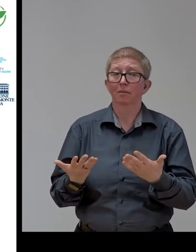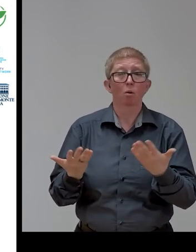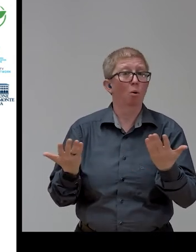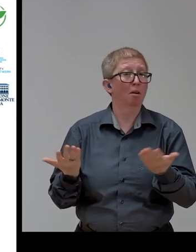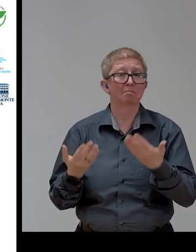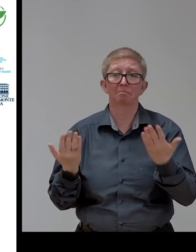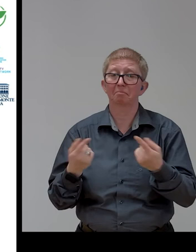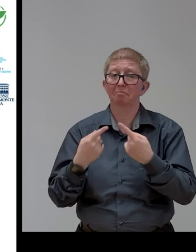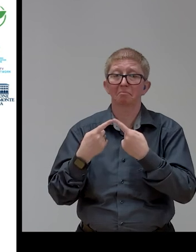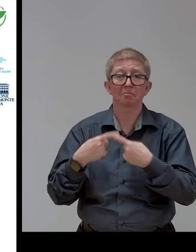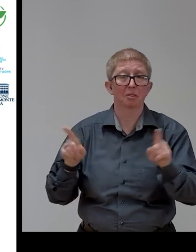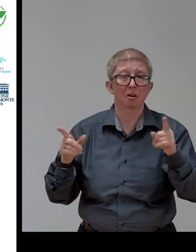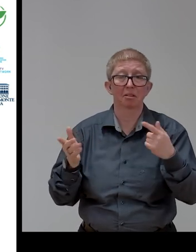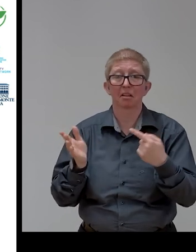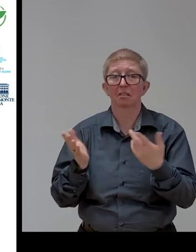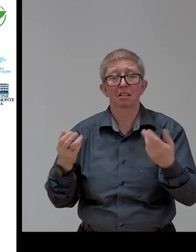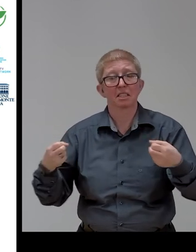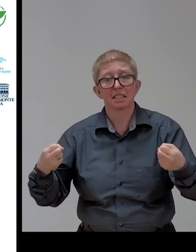characters and fonts that are